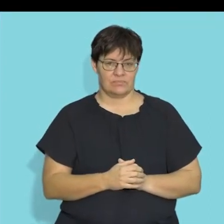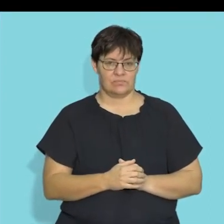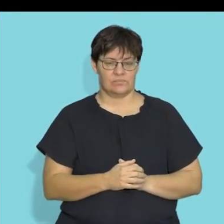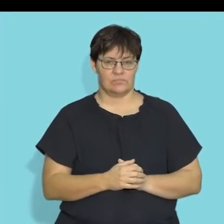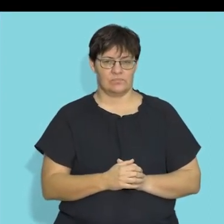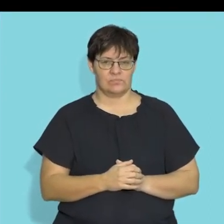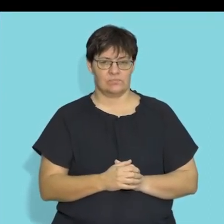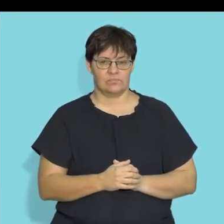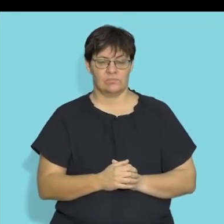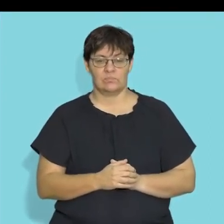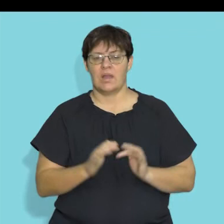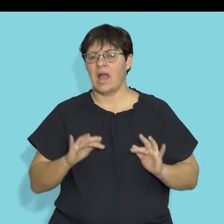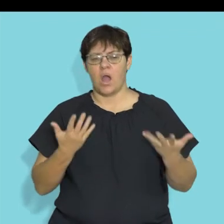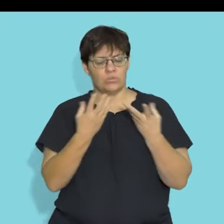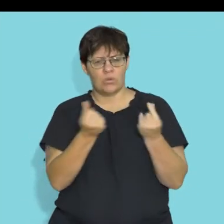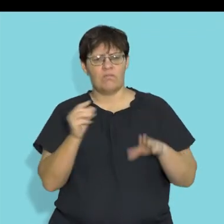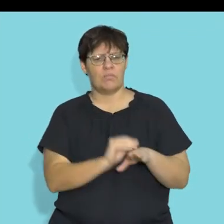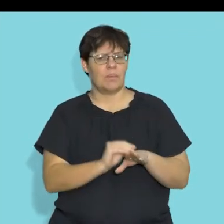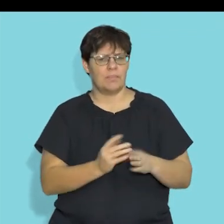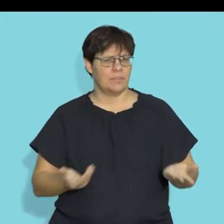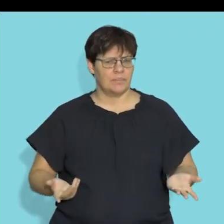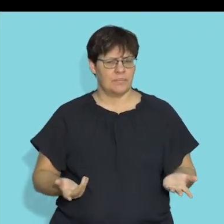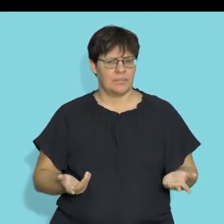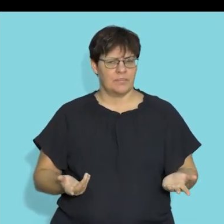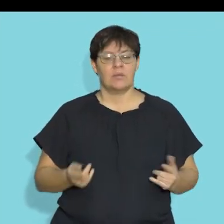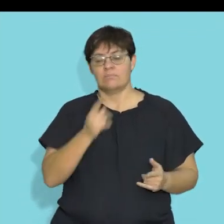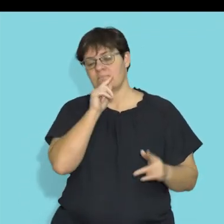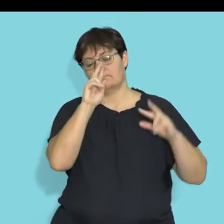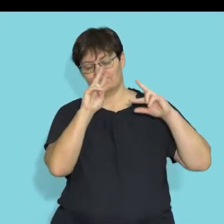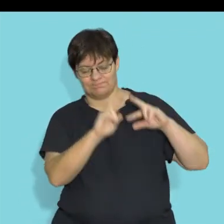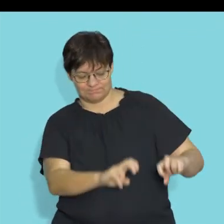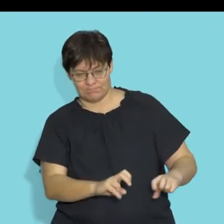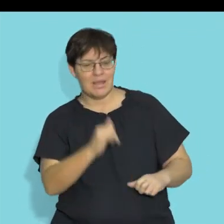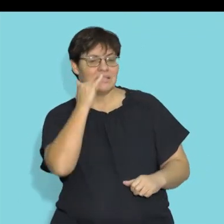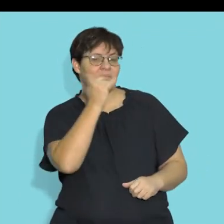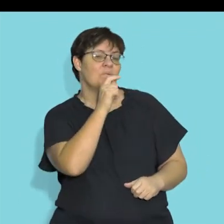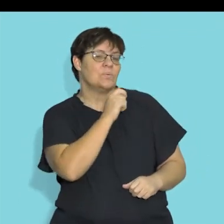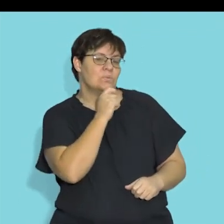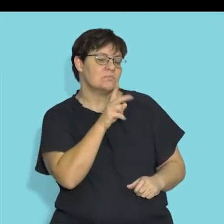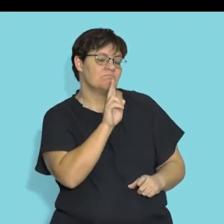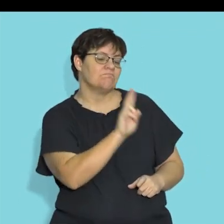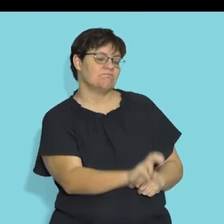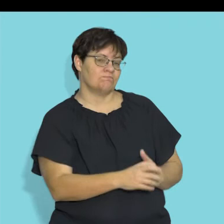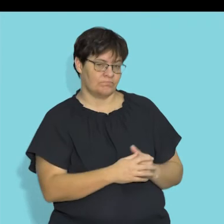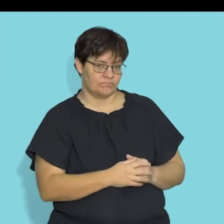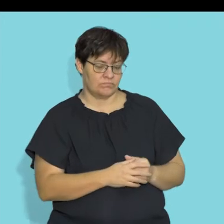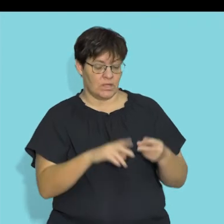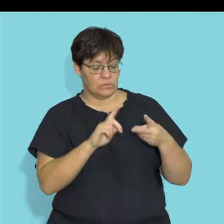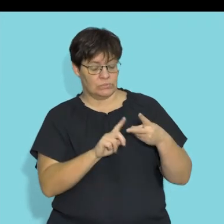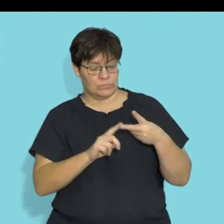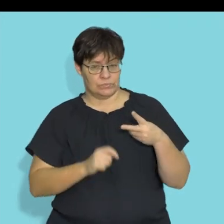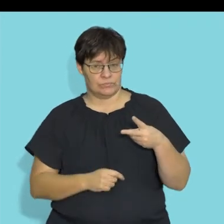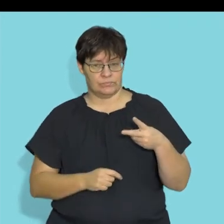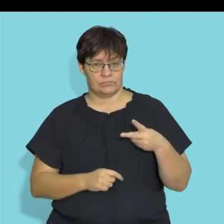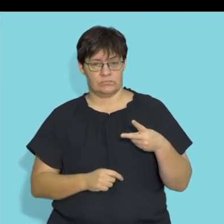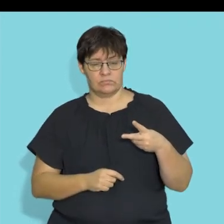said, how are we going to solve the problem? We're going to investigate the usage of the telephone. One. Number two,